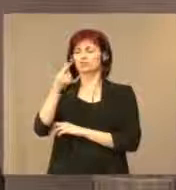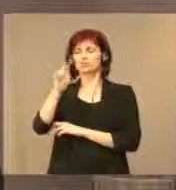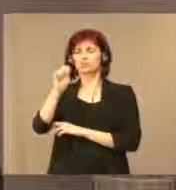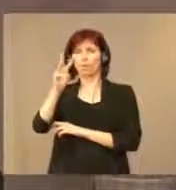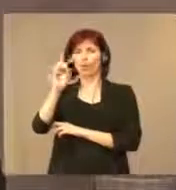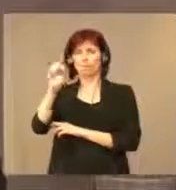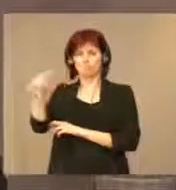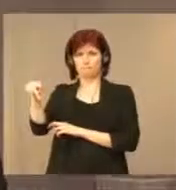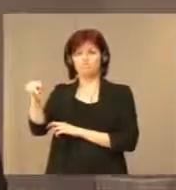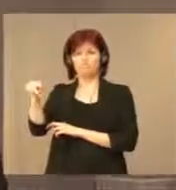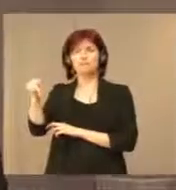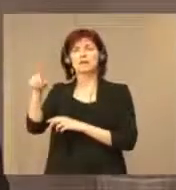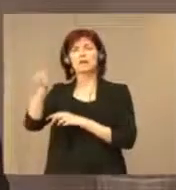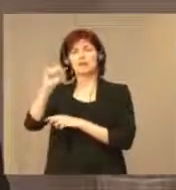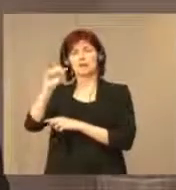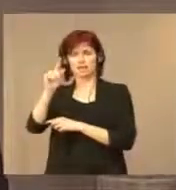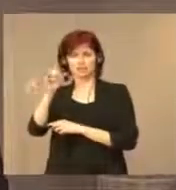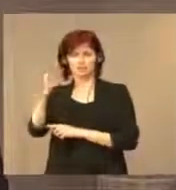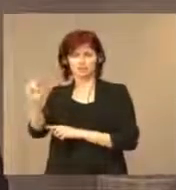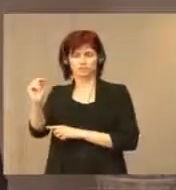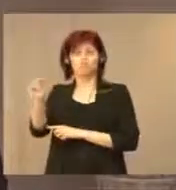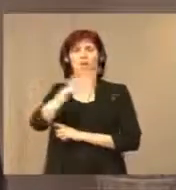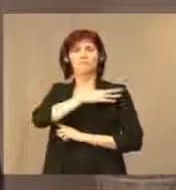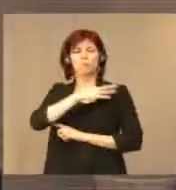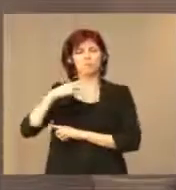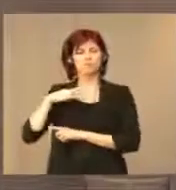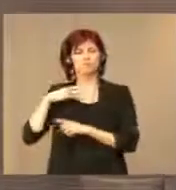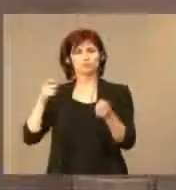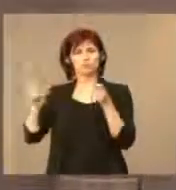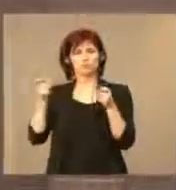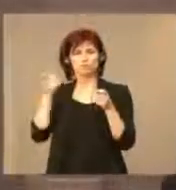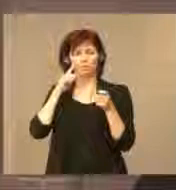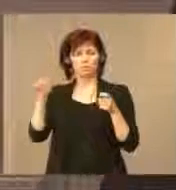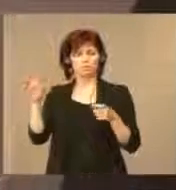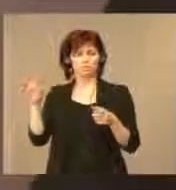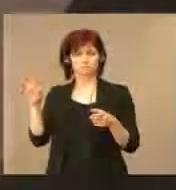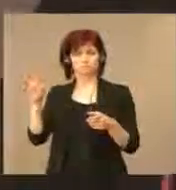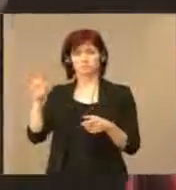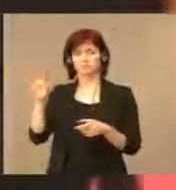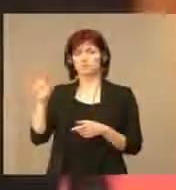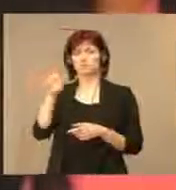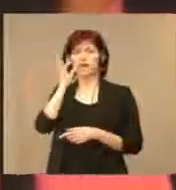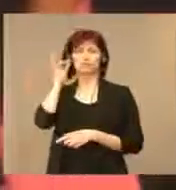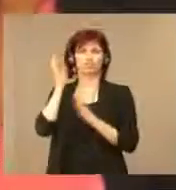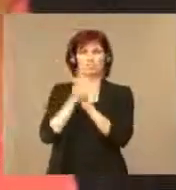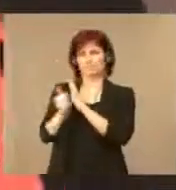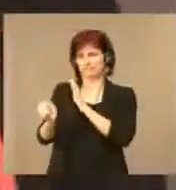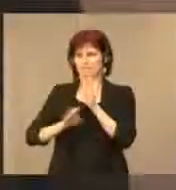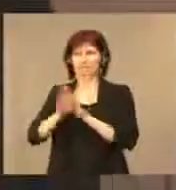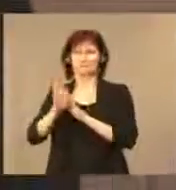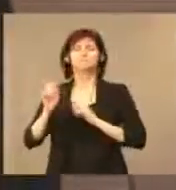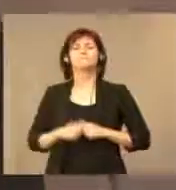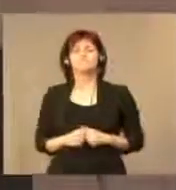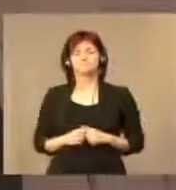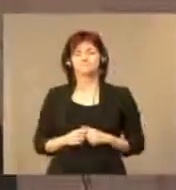the Aboriginal Skills Employment and Training Strategy. Sherilyn? Wait, Lanclo Legislation, Sherilyn